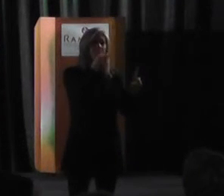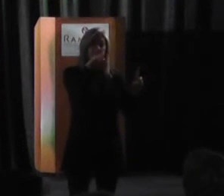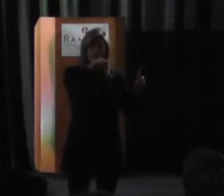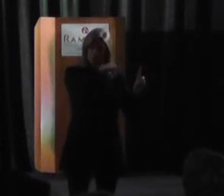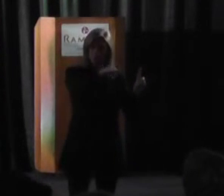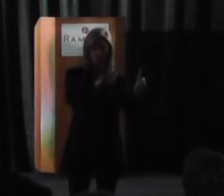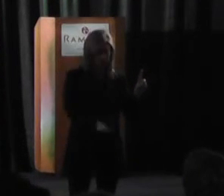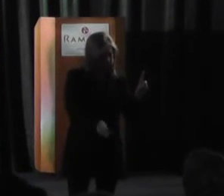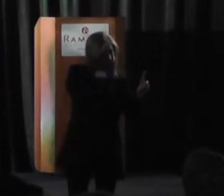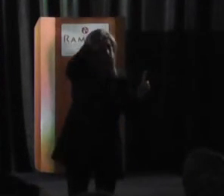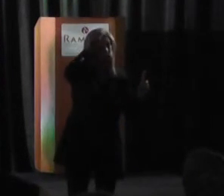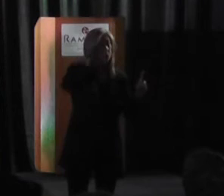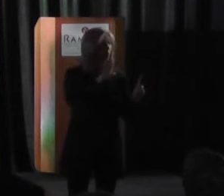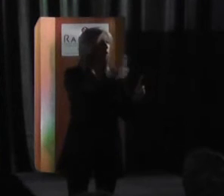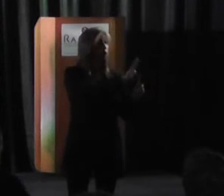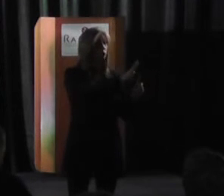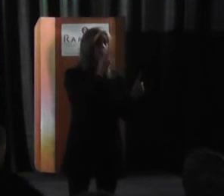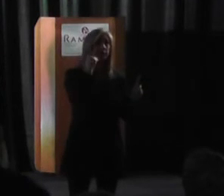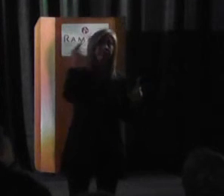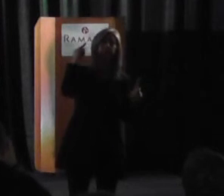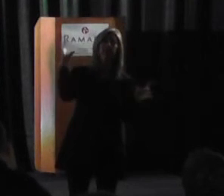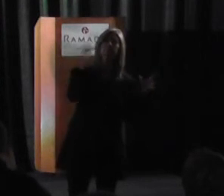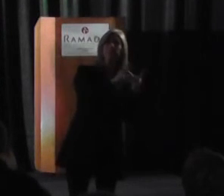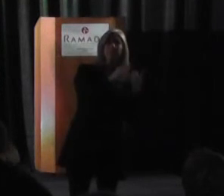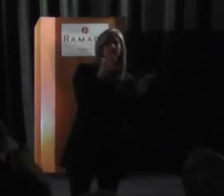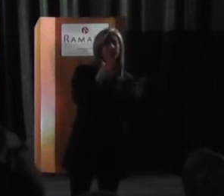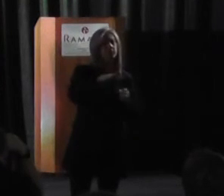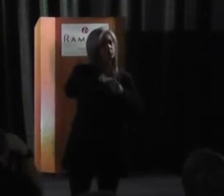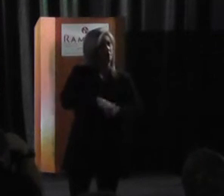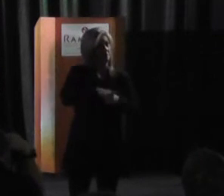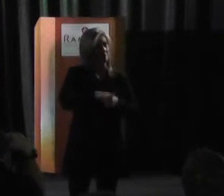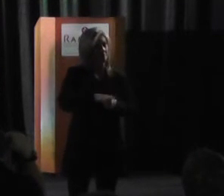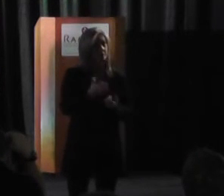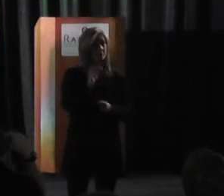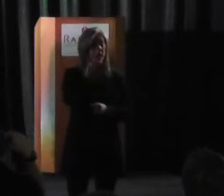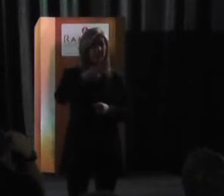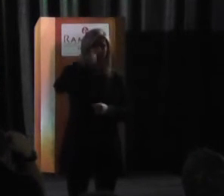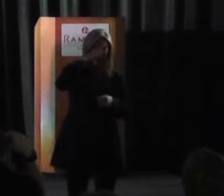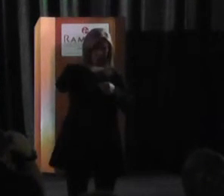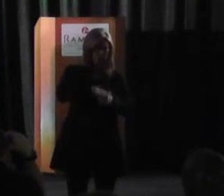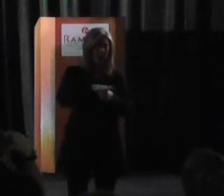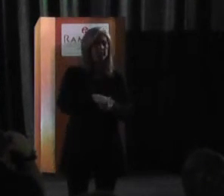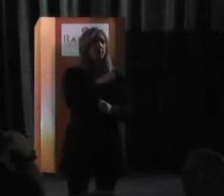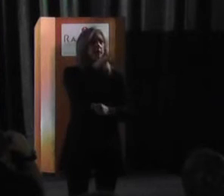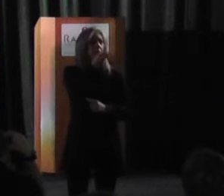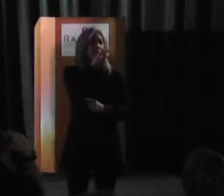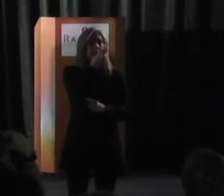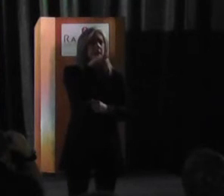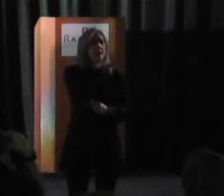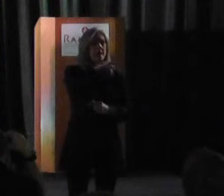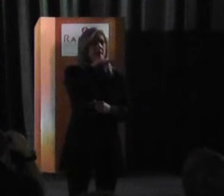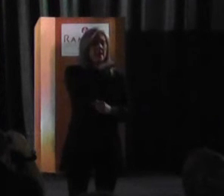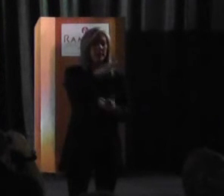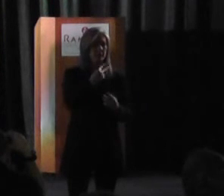was going on in her day-to-day life. So if her stress was high, her stuttering was severe, and it could really impact her ability to say her lines.